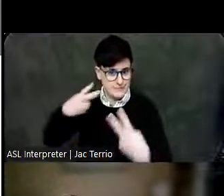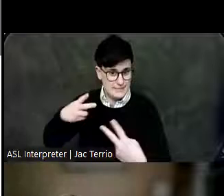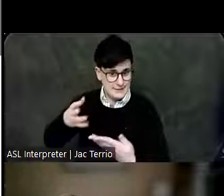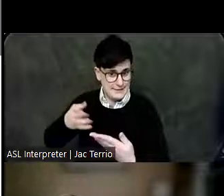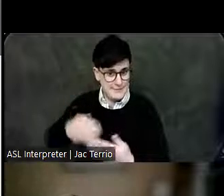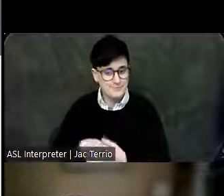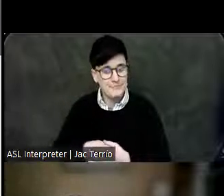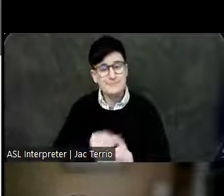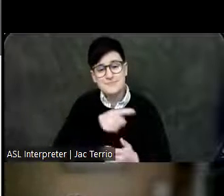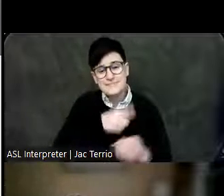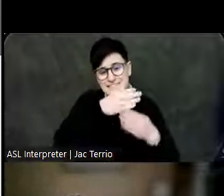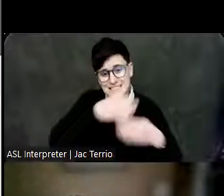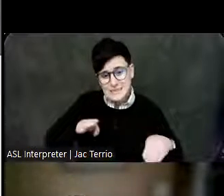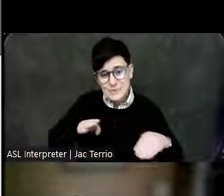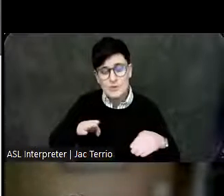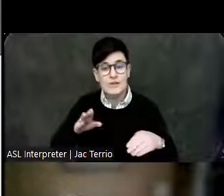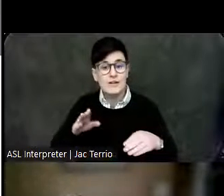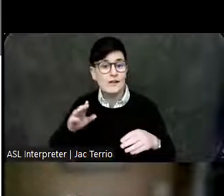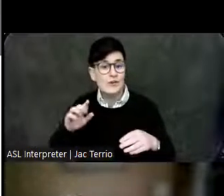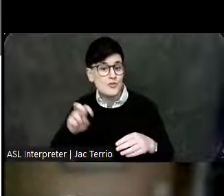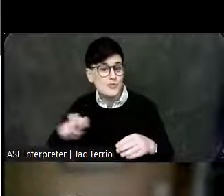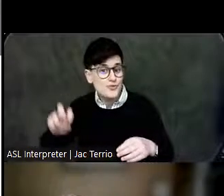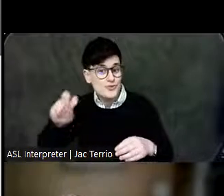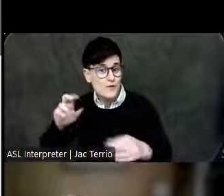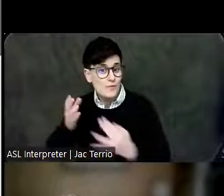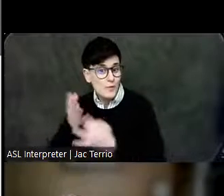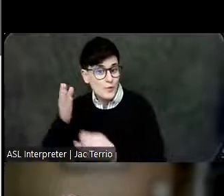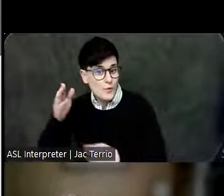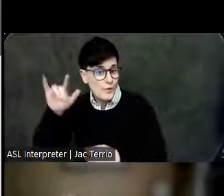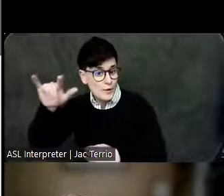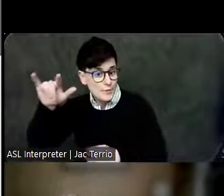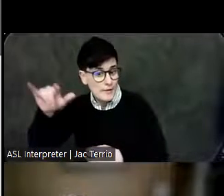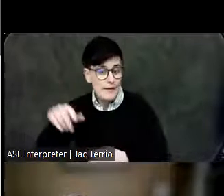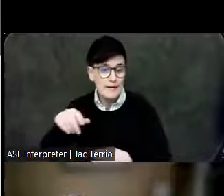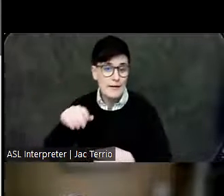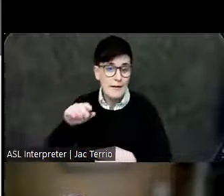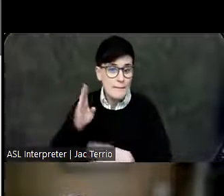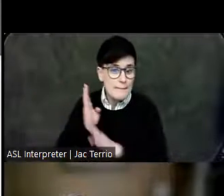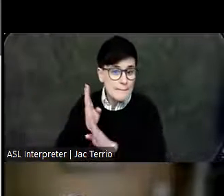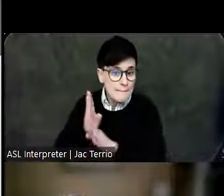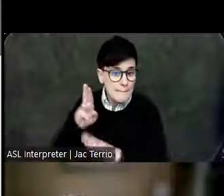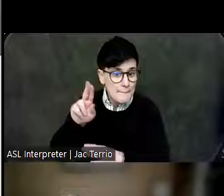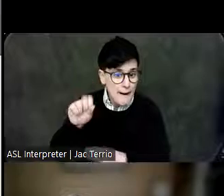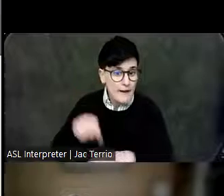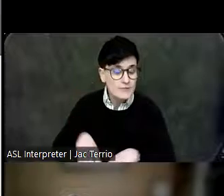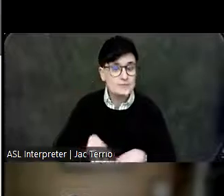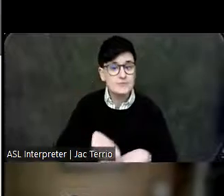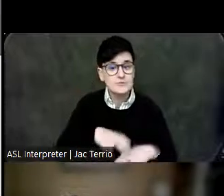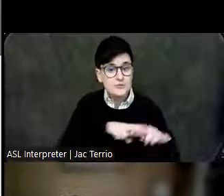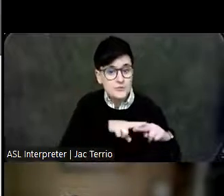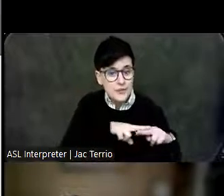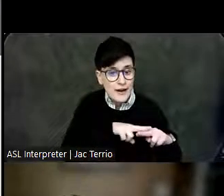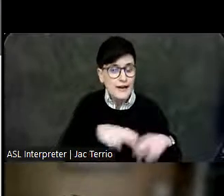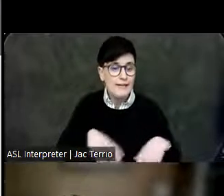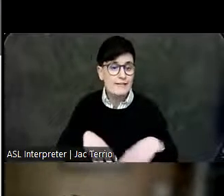it's separated into traveling by air, traveling by bus or train, if you're going to go to theme parks, and just some